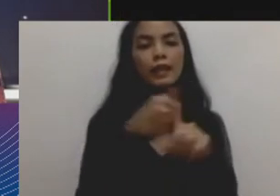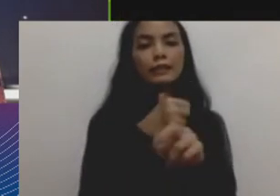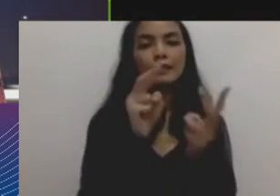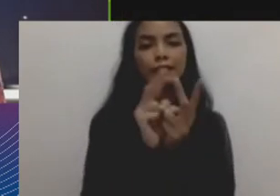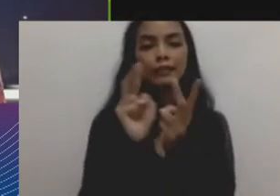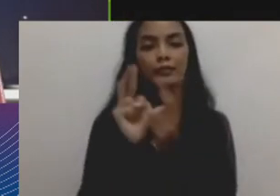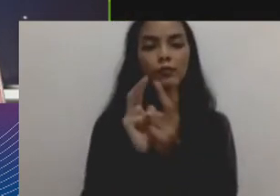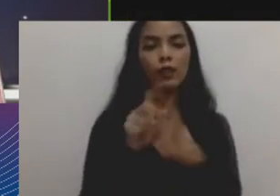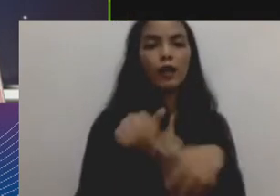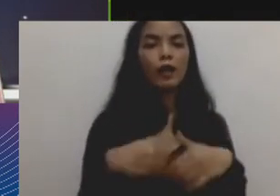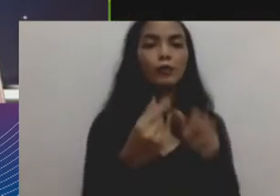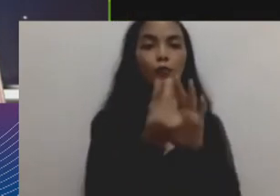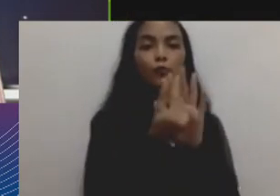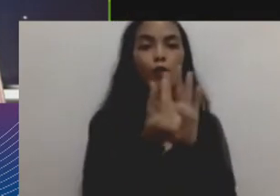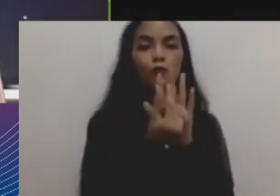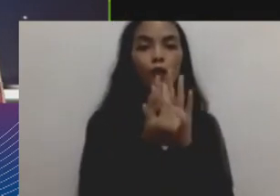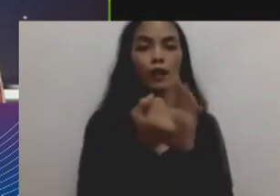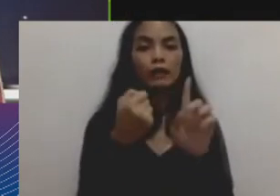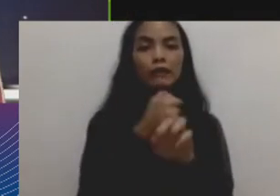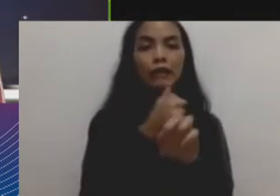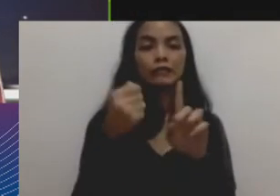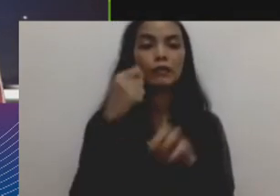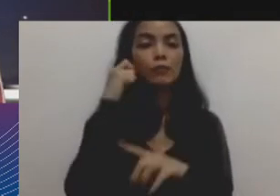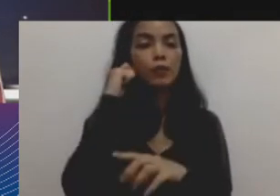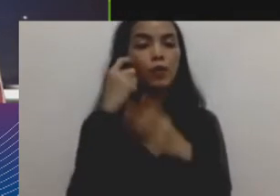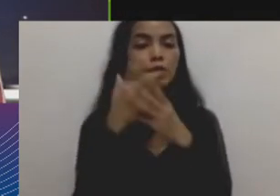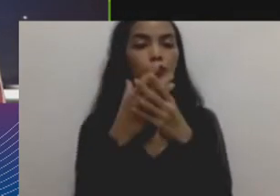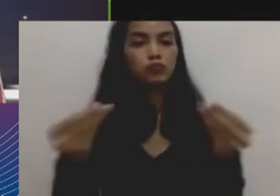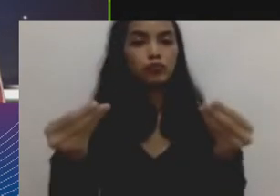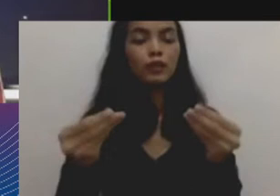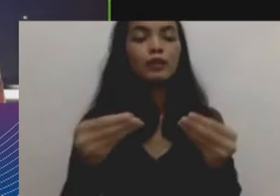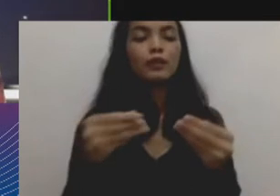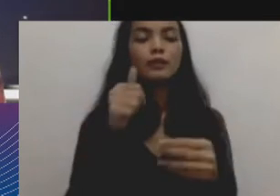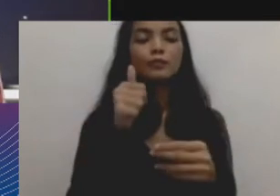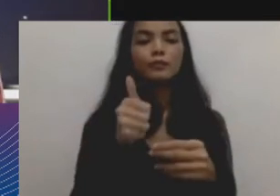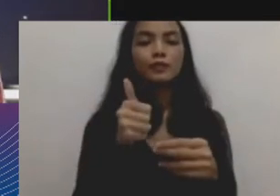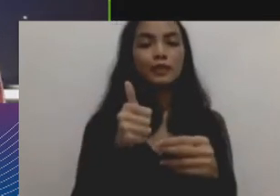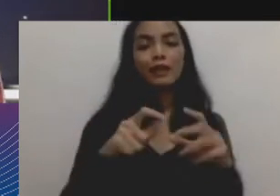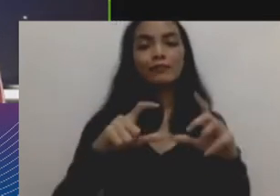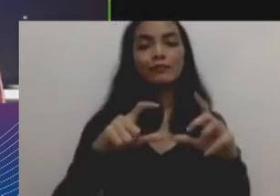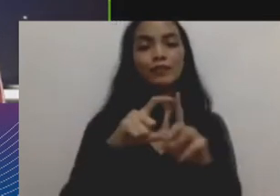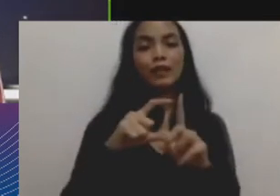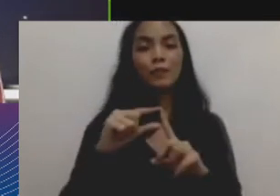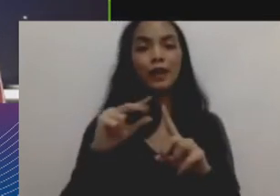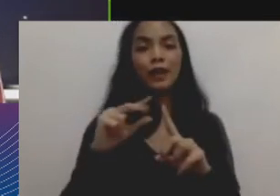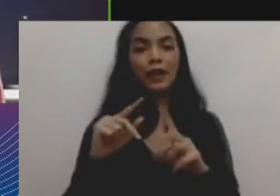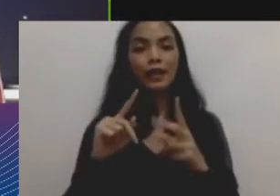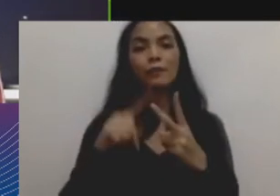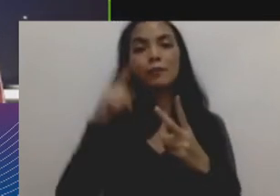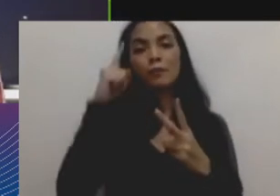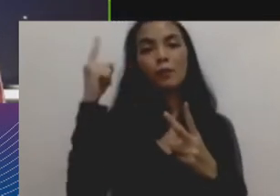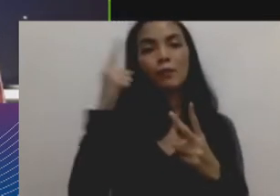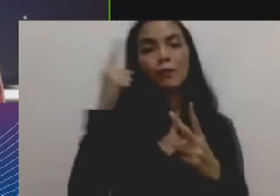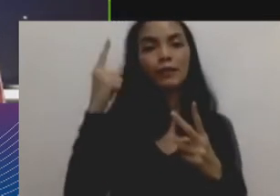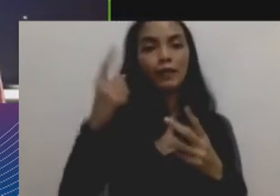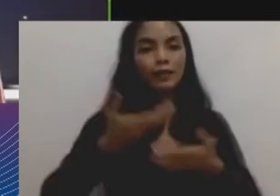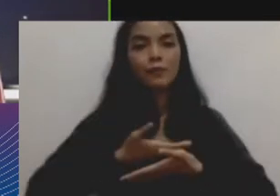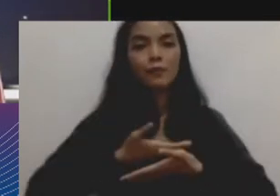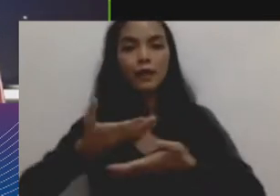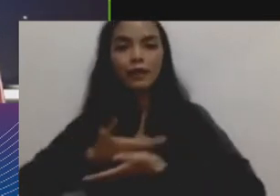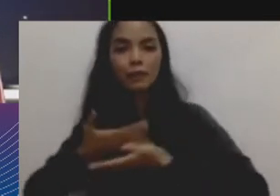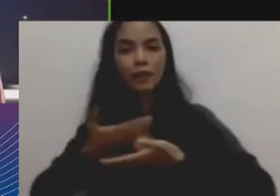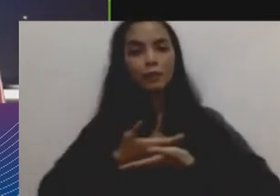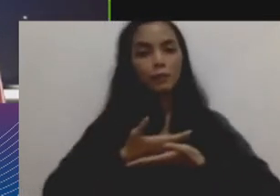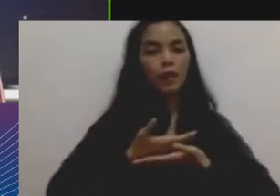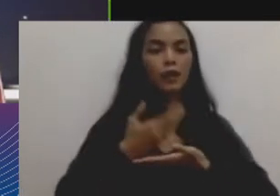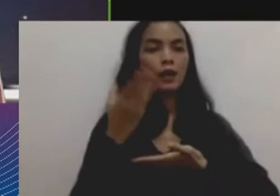or RUU penghapusan kekerasan perempuan will be accepted by the parliament after discussions in next